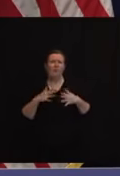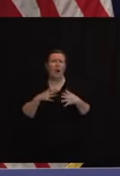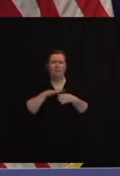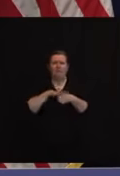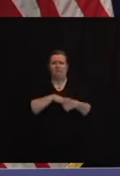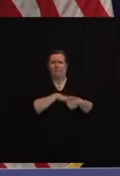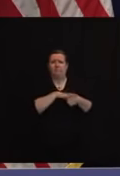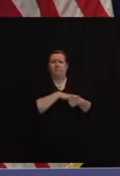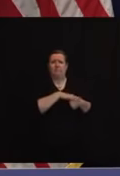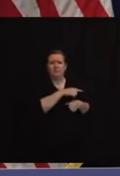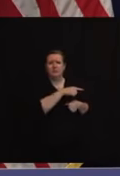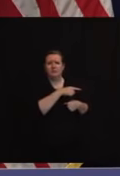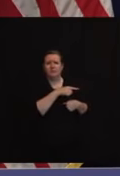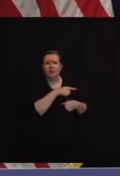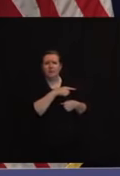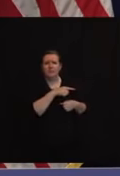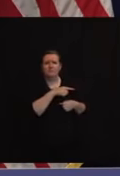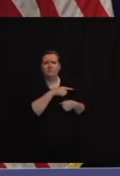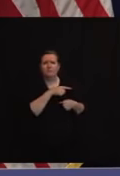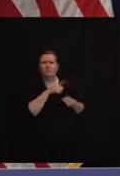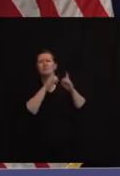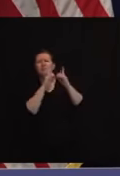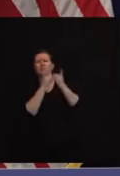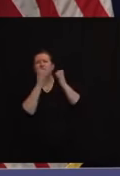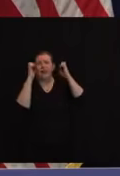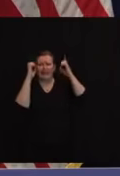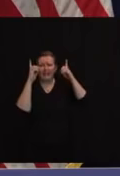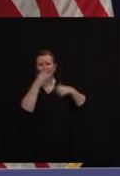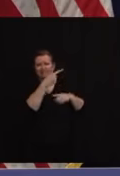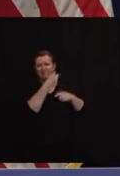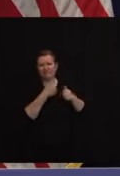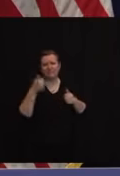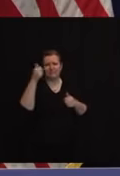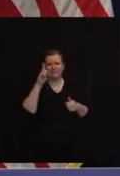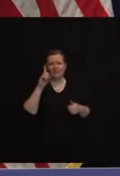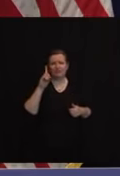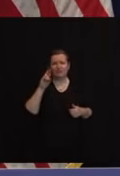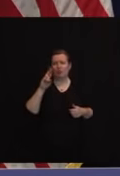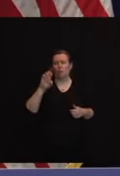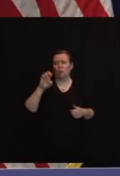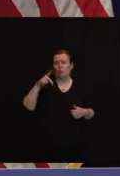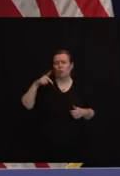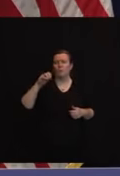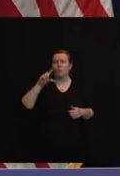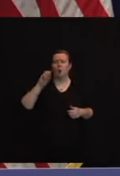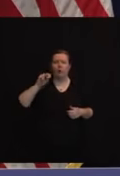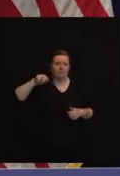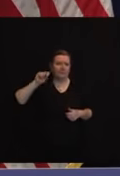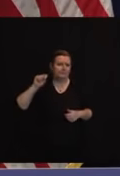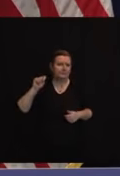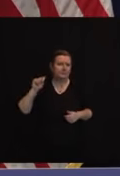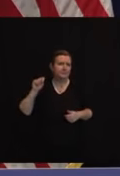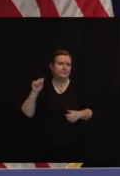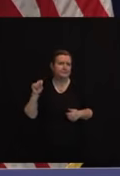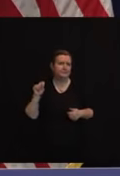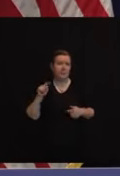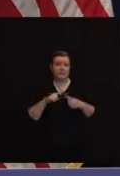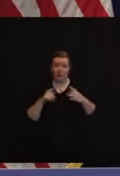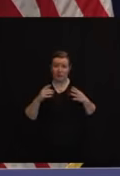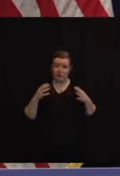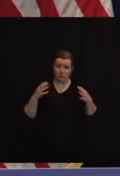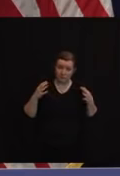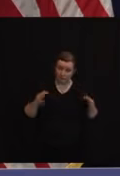Judy. Obviously, there's a big health component here, but that's something that don't expect that we're going to wait till May 15th to make that call. I can't tell you exactly when.